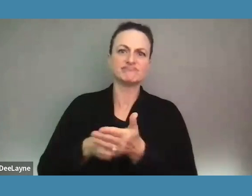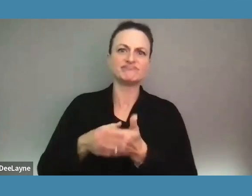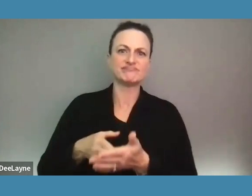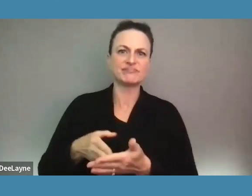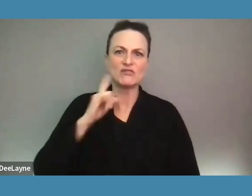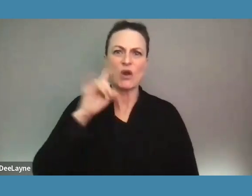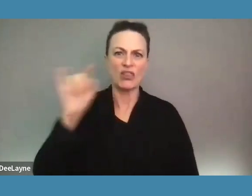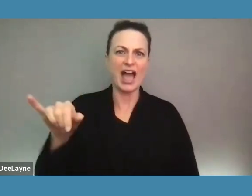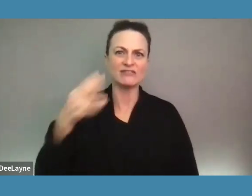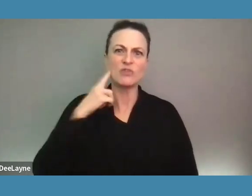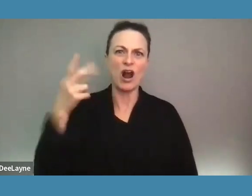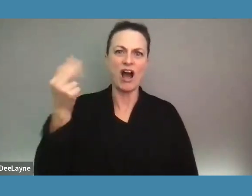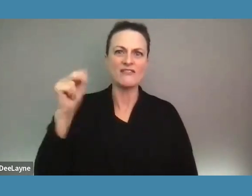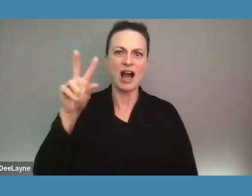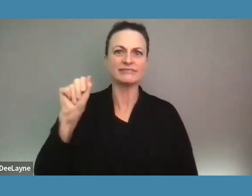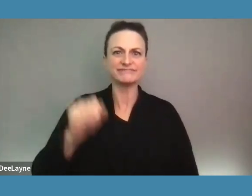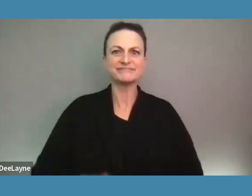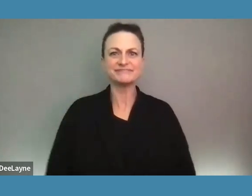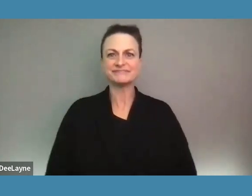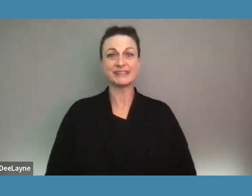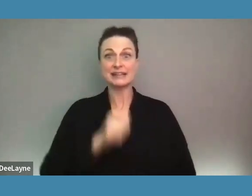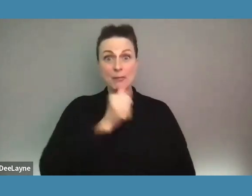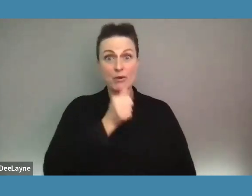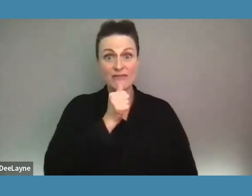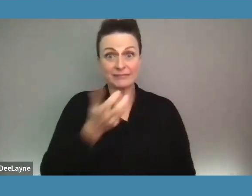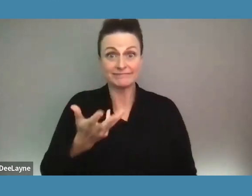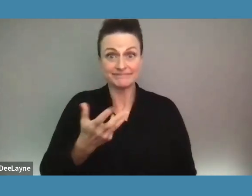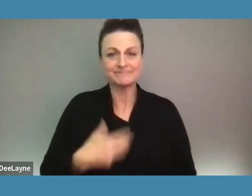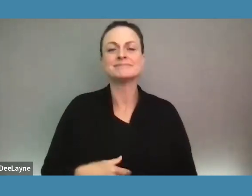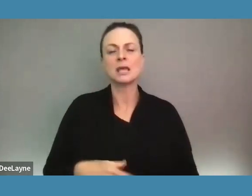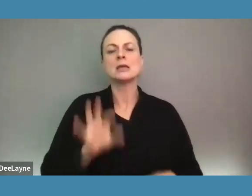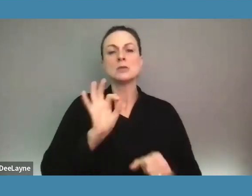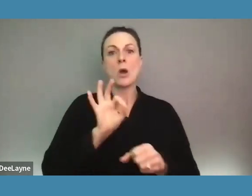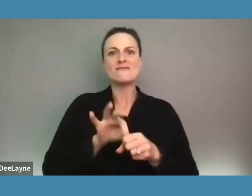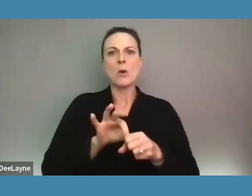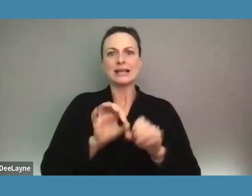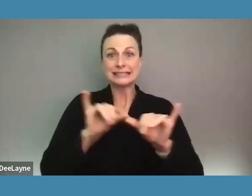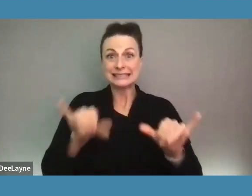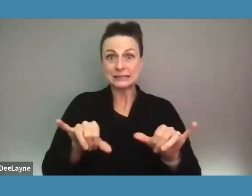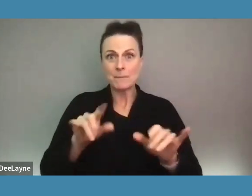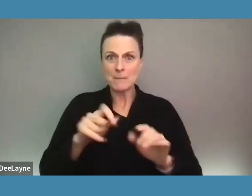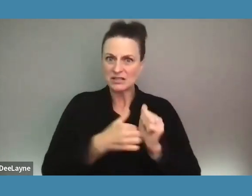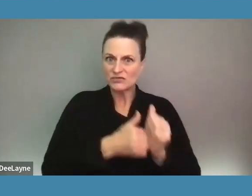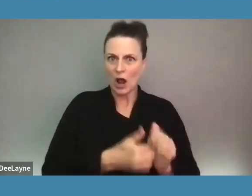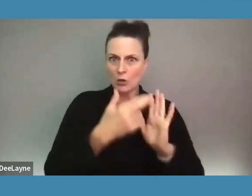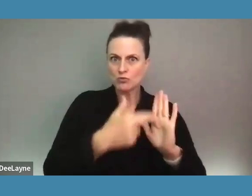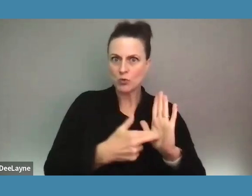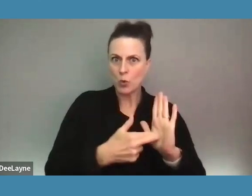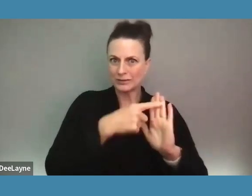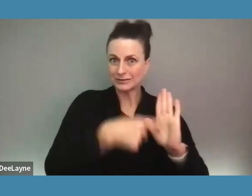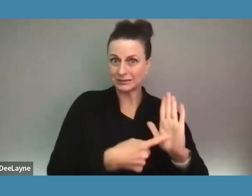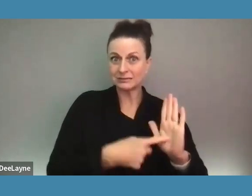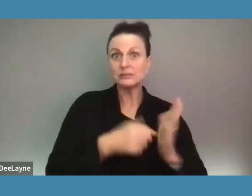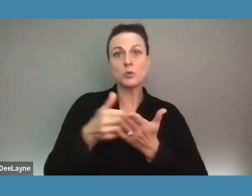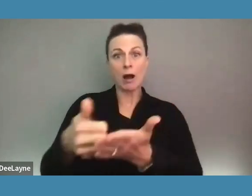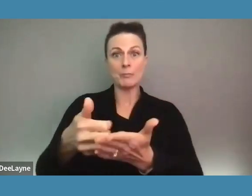It made voting systems follow a few rules to help you vote,